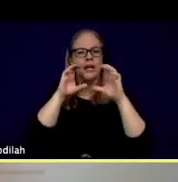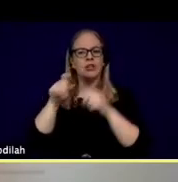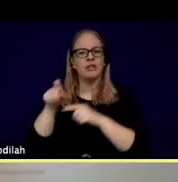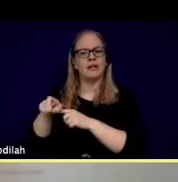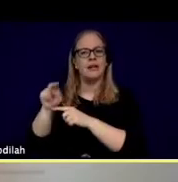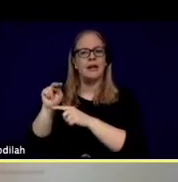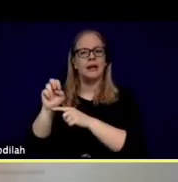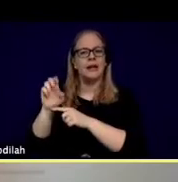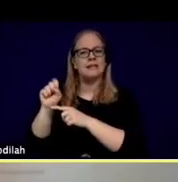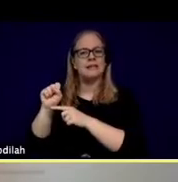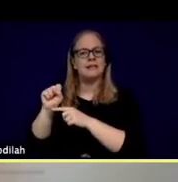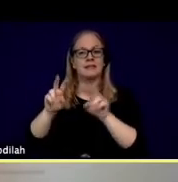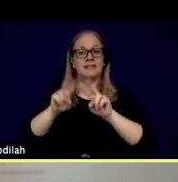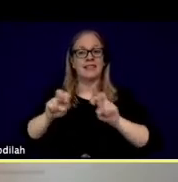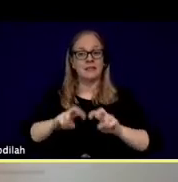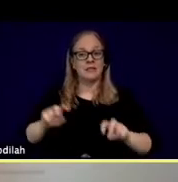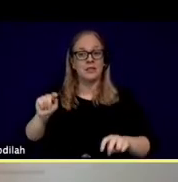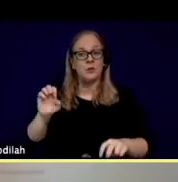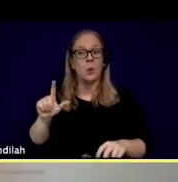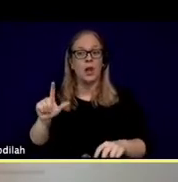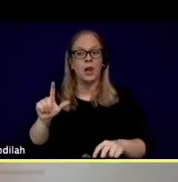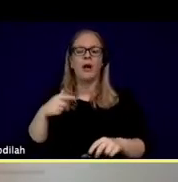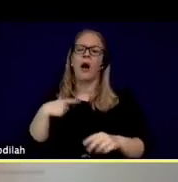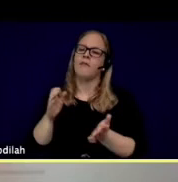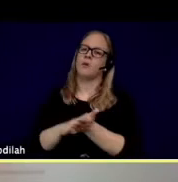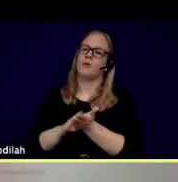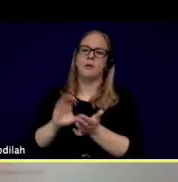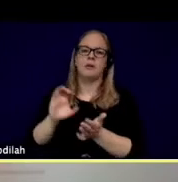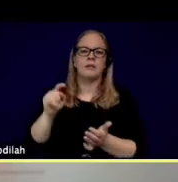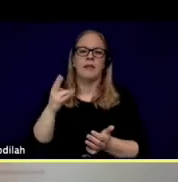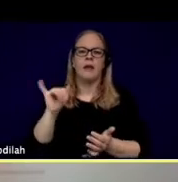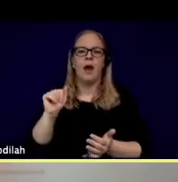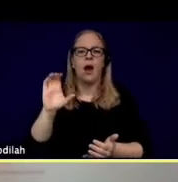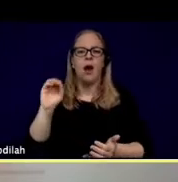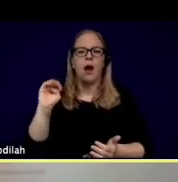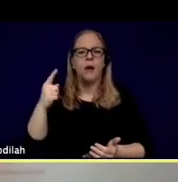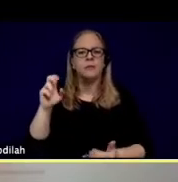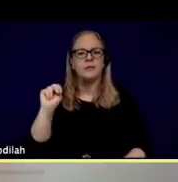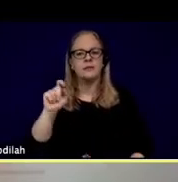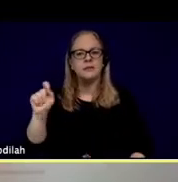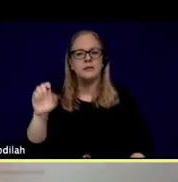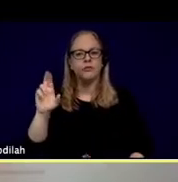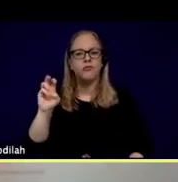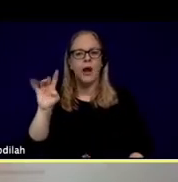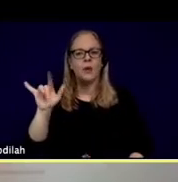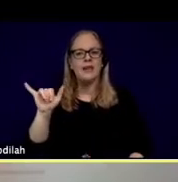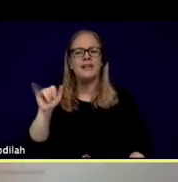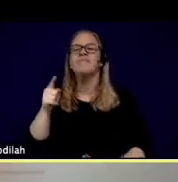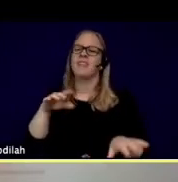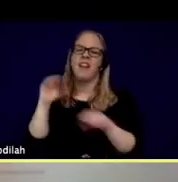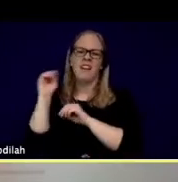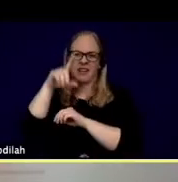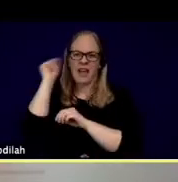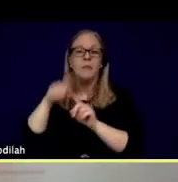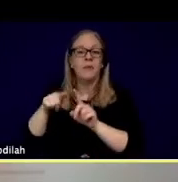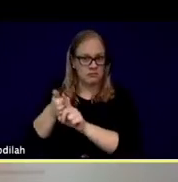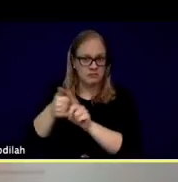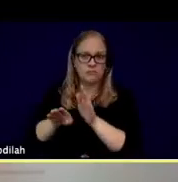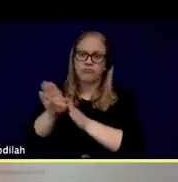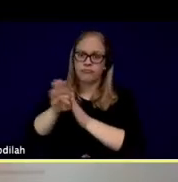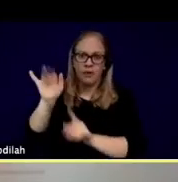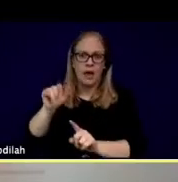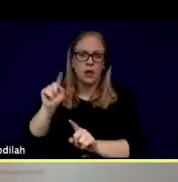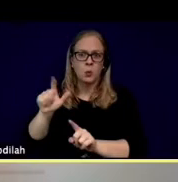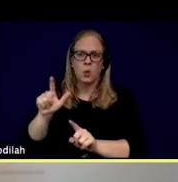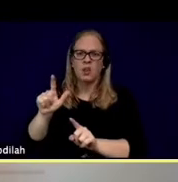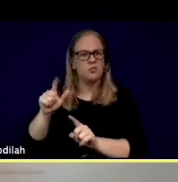give credit to Cynthia Compton Crowley, who developed this. She's no longer at Gallaudet, but she's the one who developed this tool, and we use